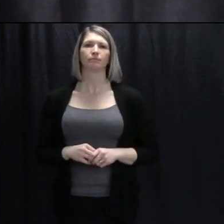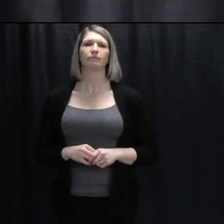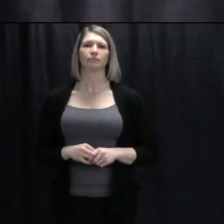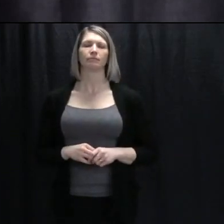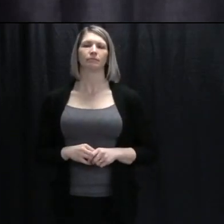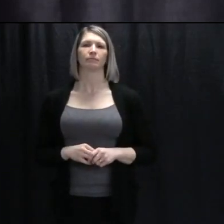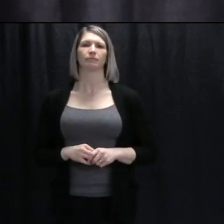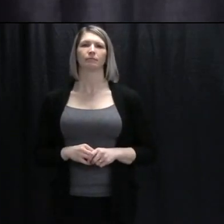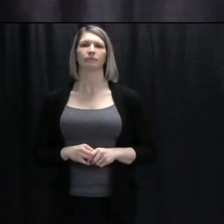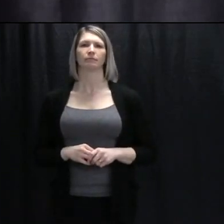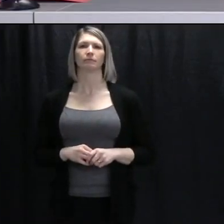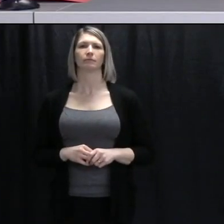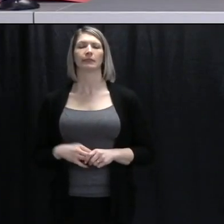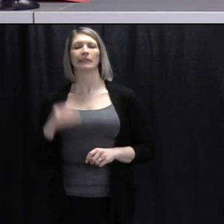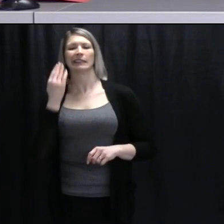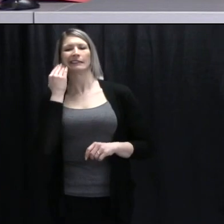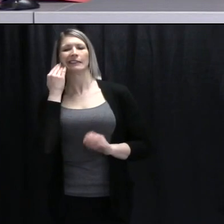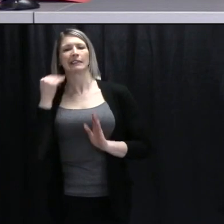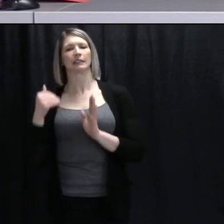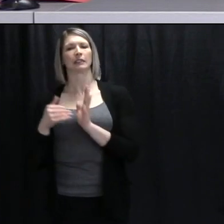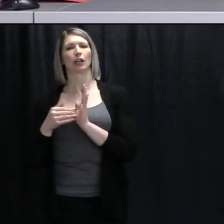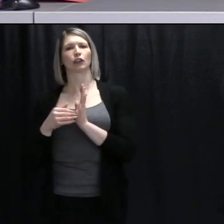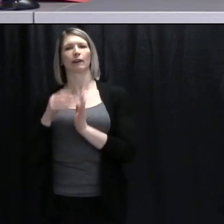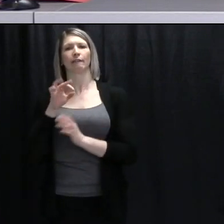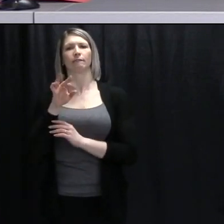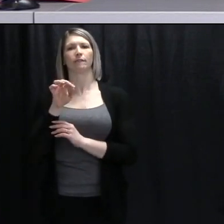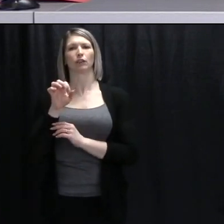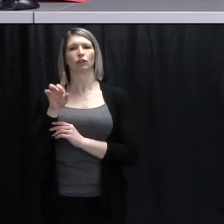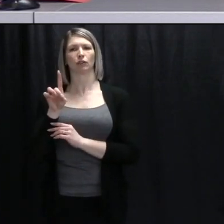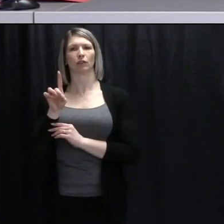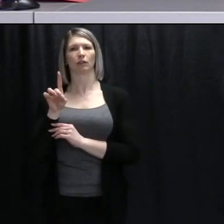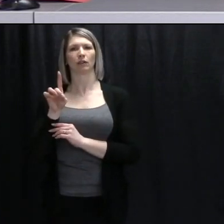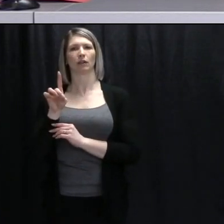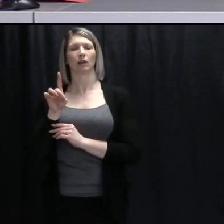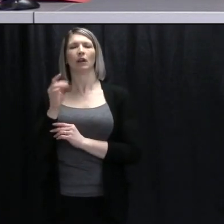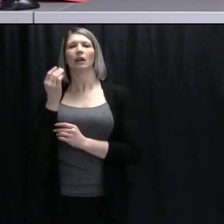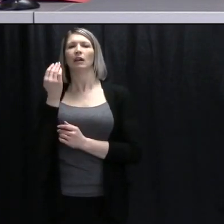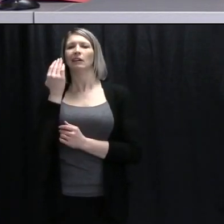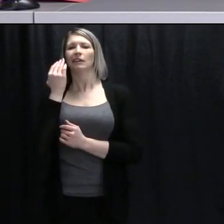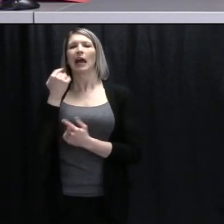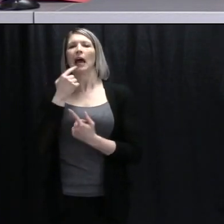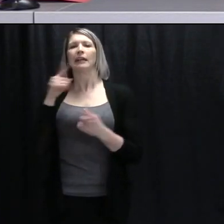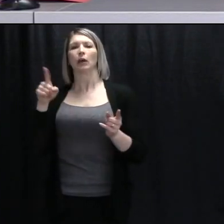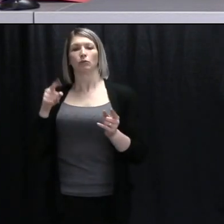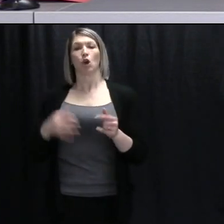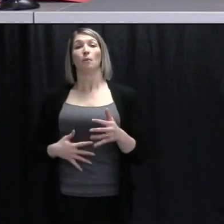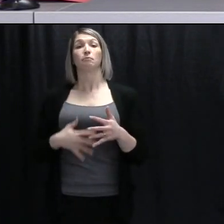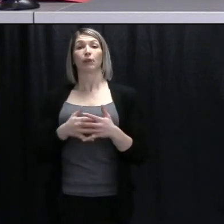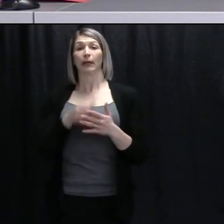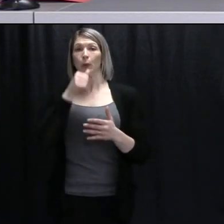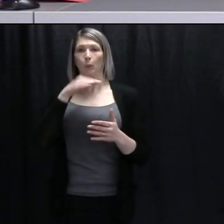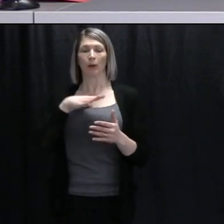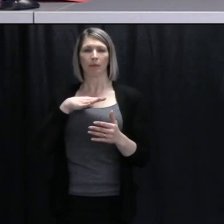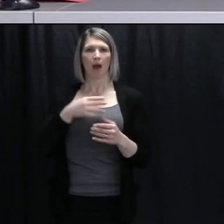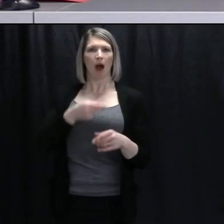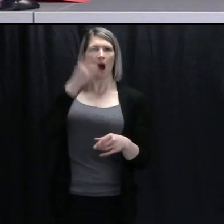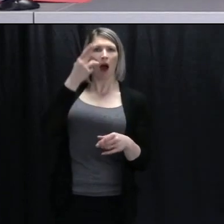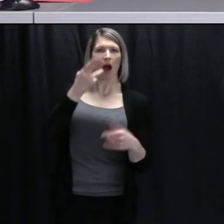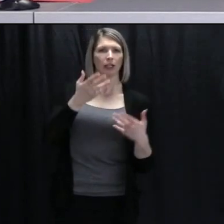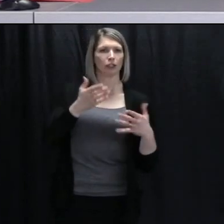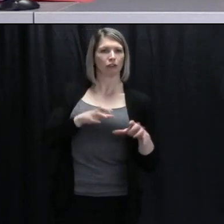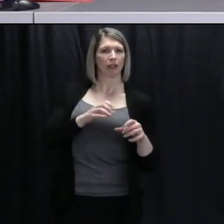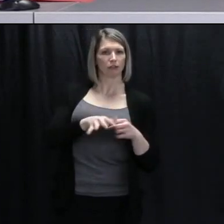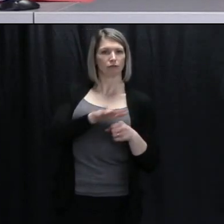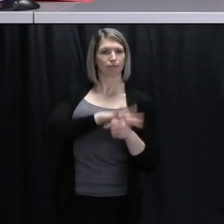And Dr. Fitzgerald, previously you've said that there was no evidence that pregnant women were at any more of a risk with COVID-19 as the general public. The